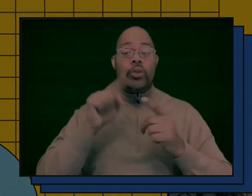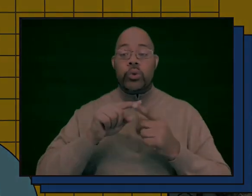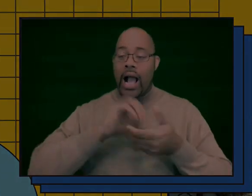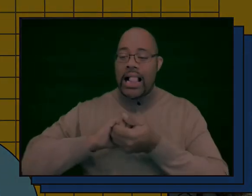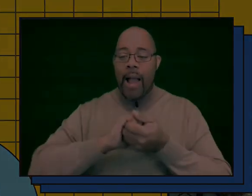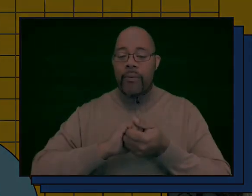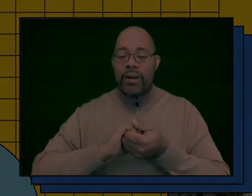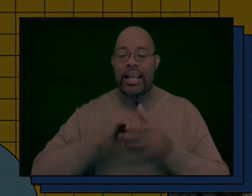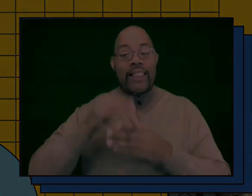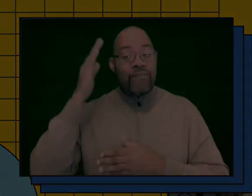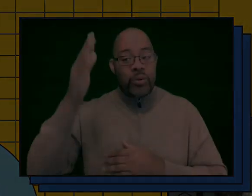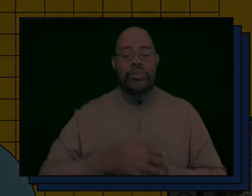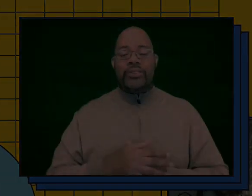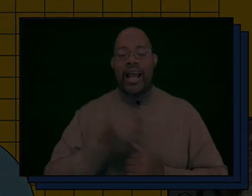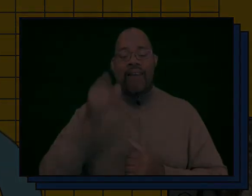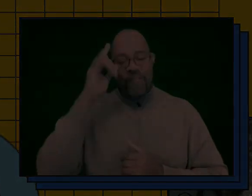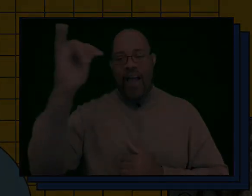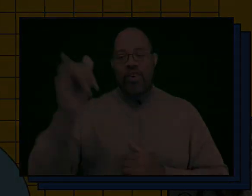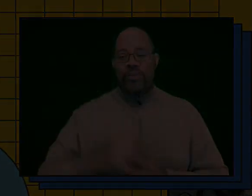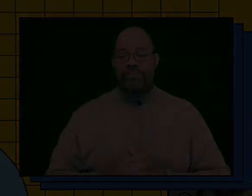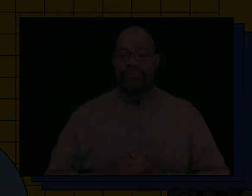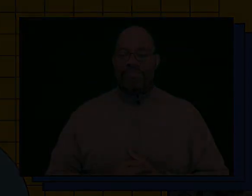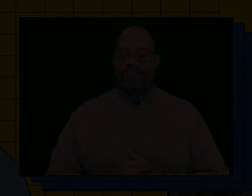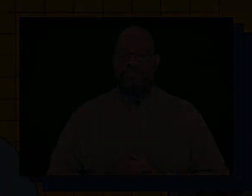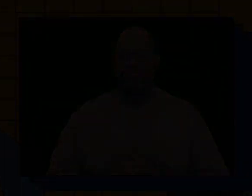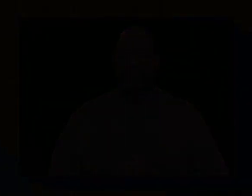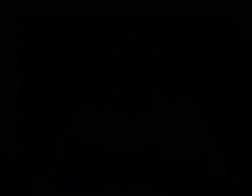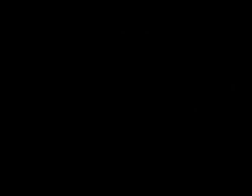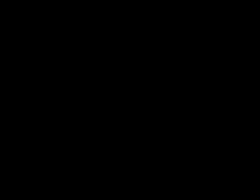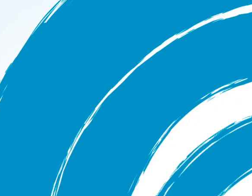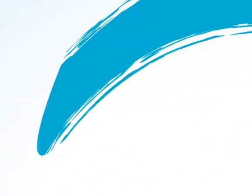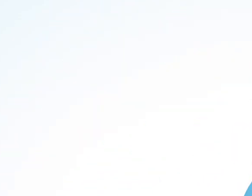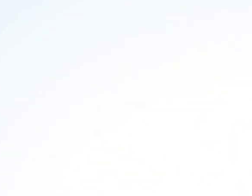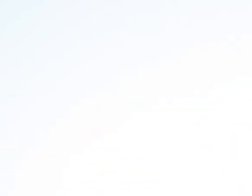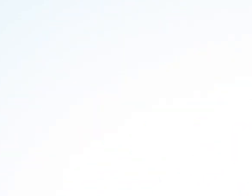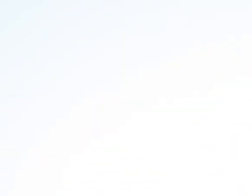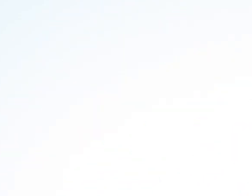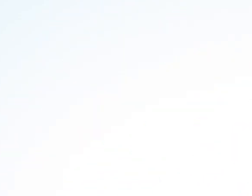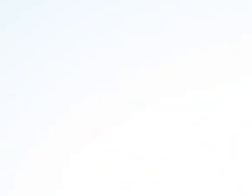week, and I look forward to collaborating in the future and forever.